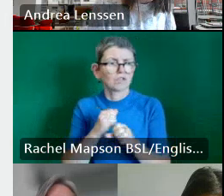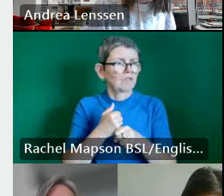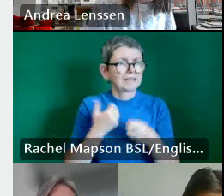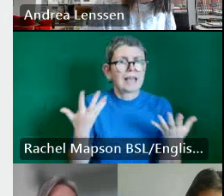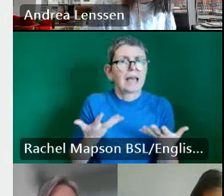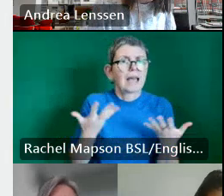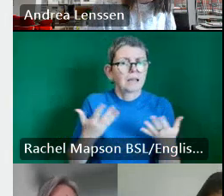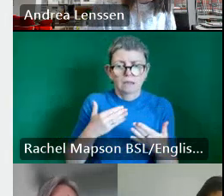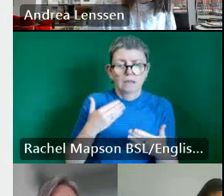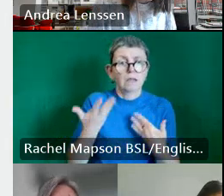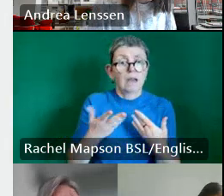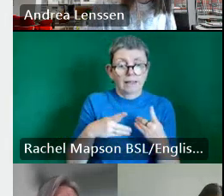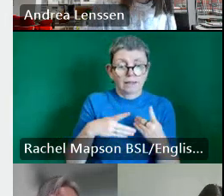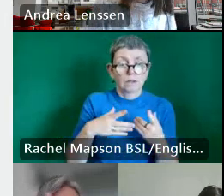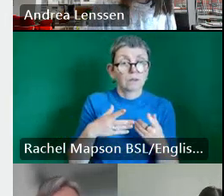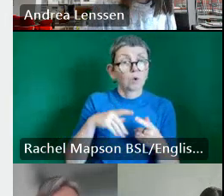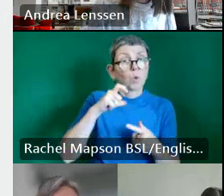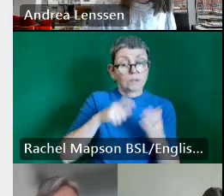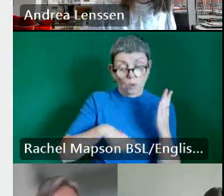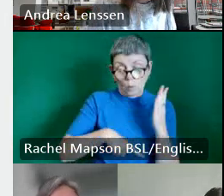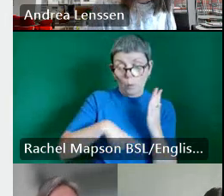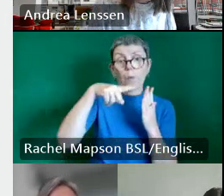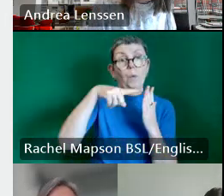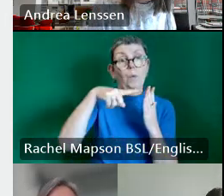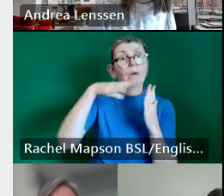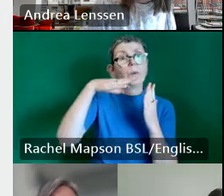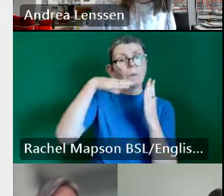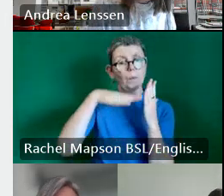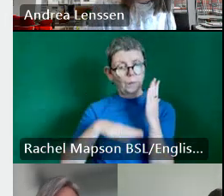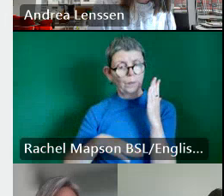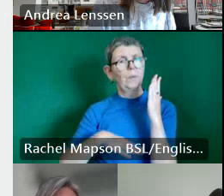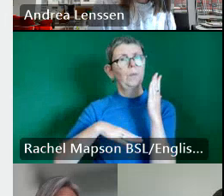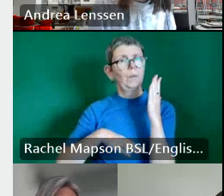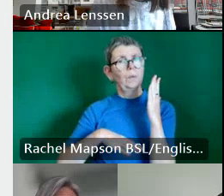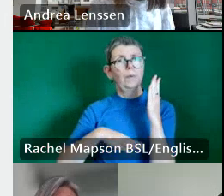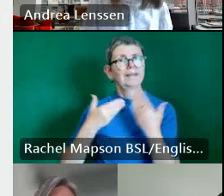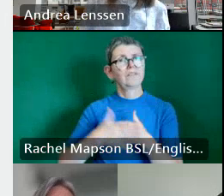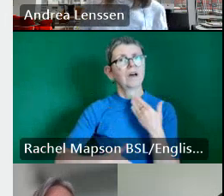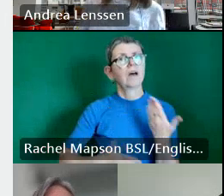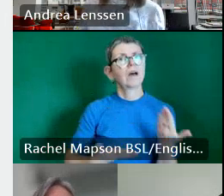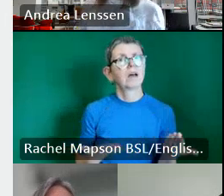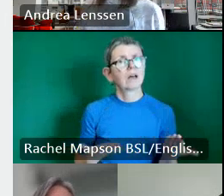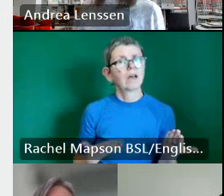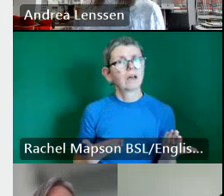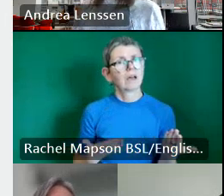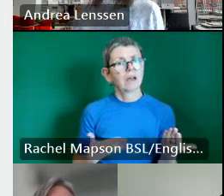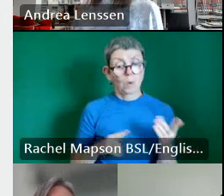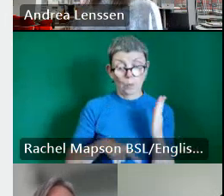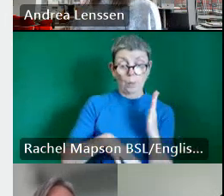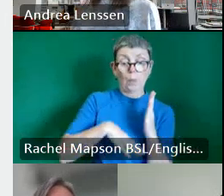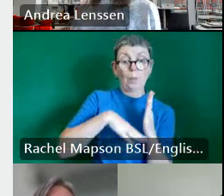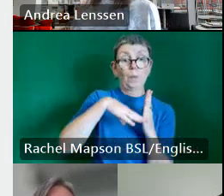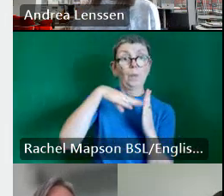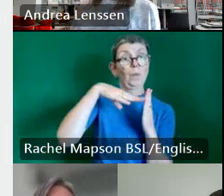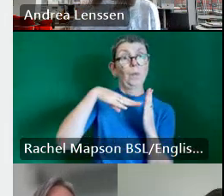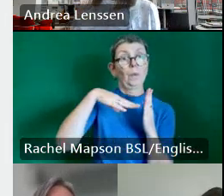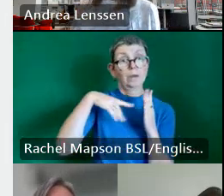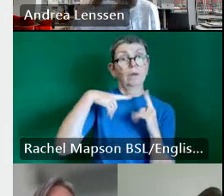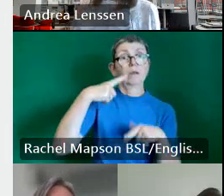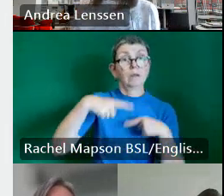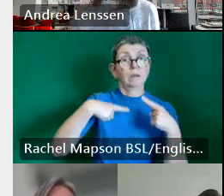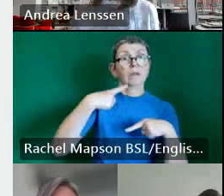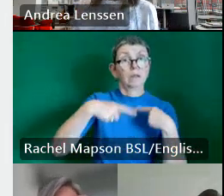never comes back to a level of homeostasis. And this leads to higher rates of